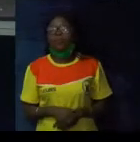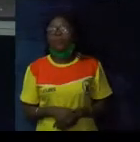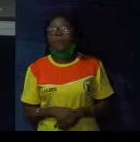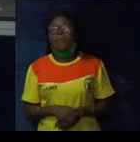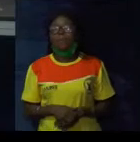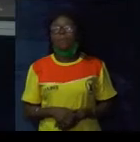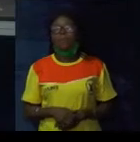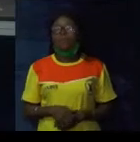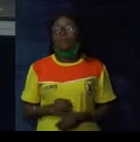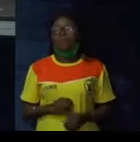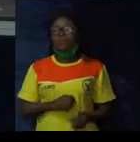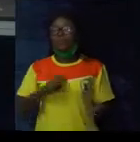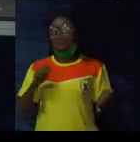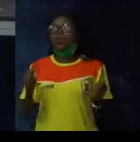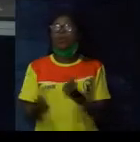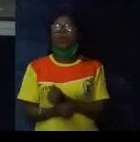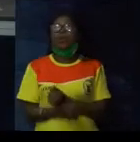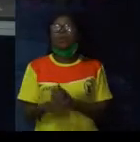temperature.